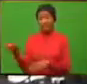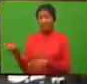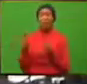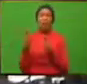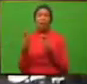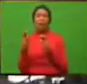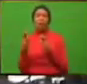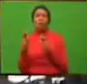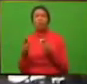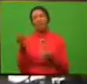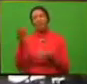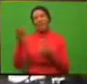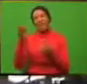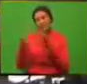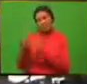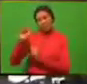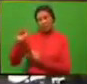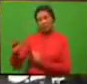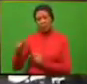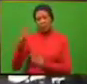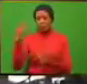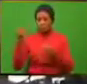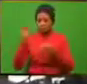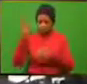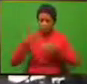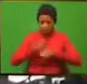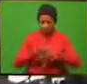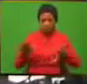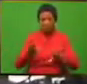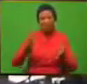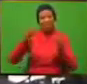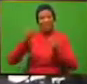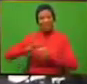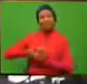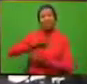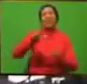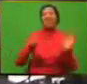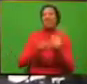their ugly politics of resentment and populism.